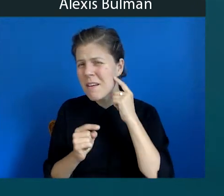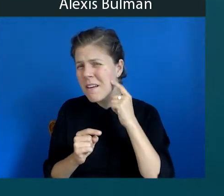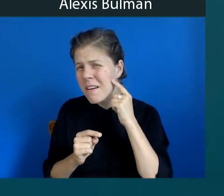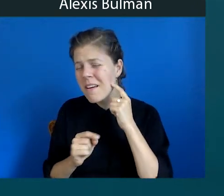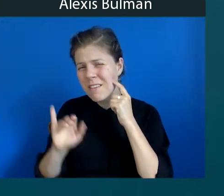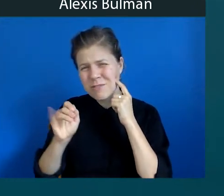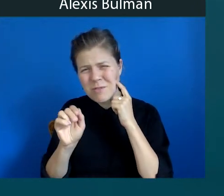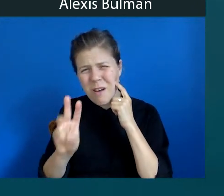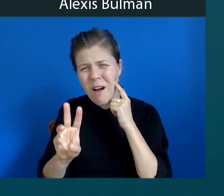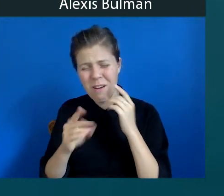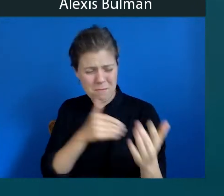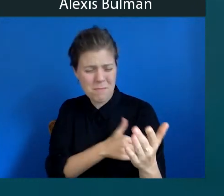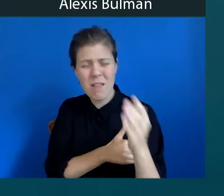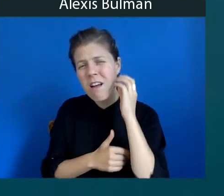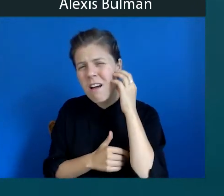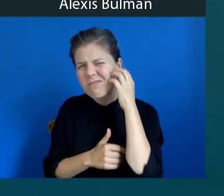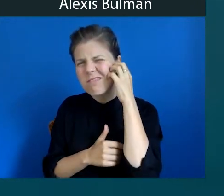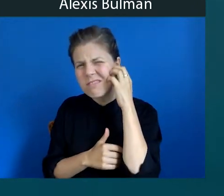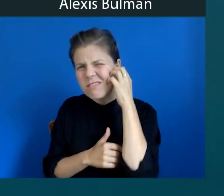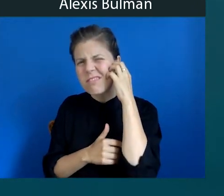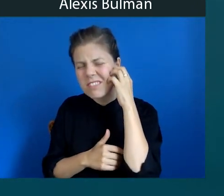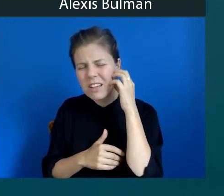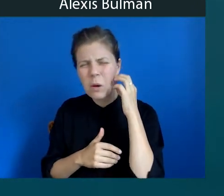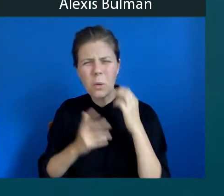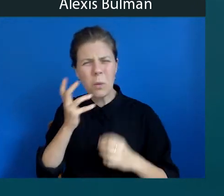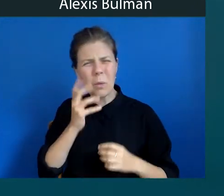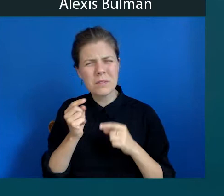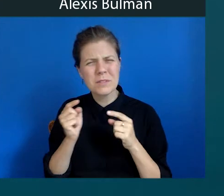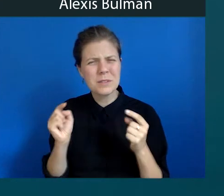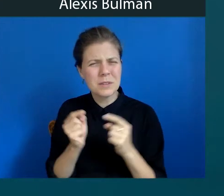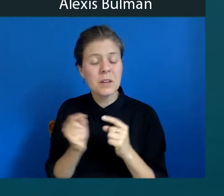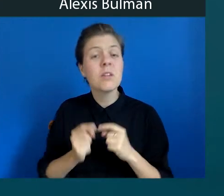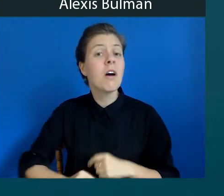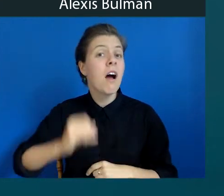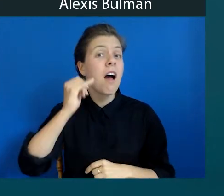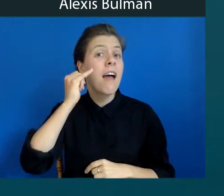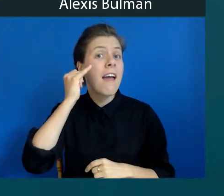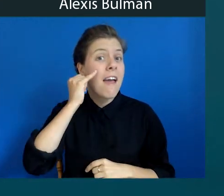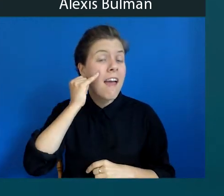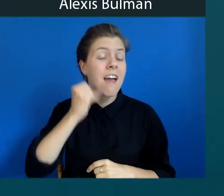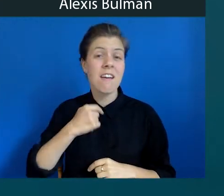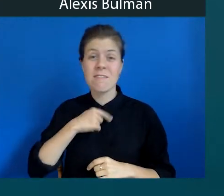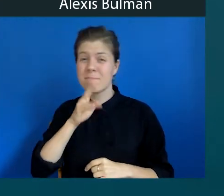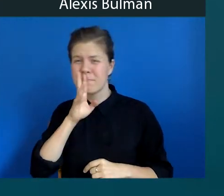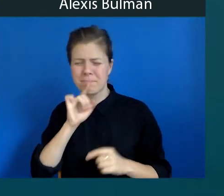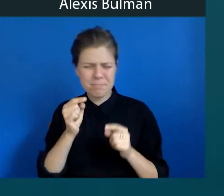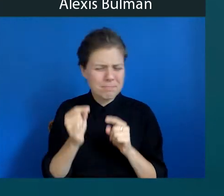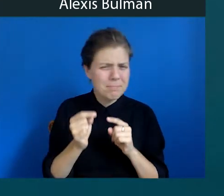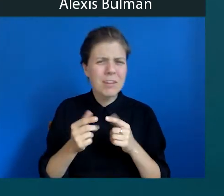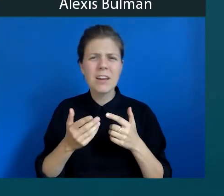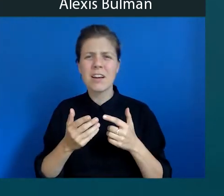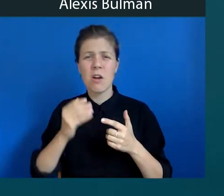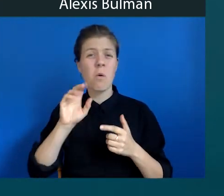jaw is a little stiff and locked. So if I'm having some difficulty speaking today, pronunciating